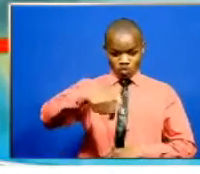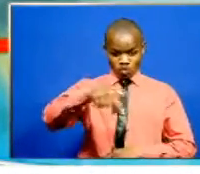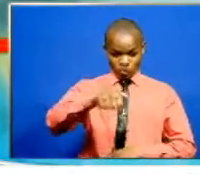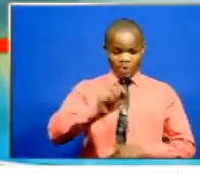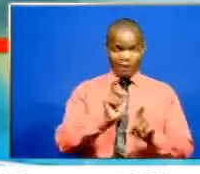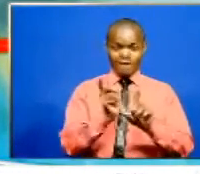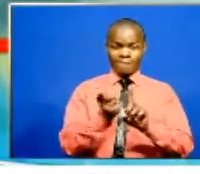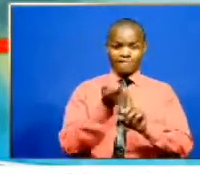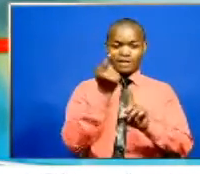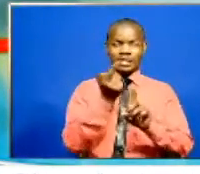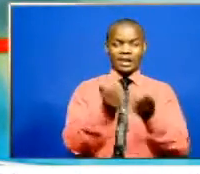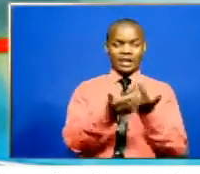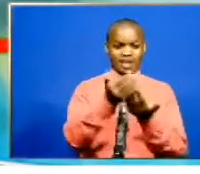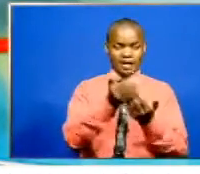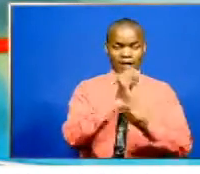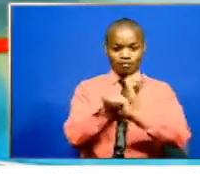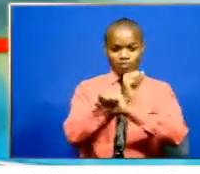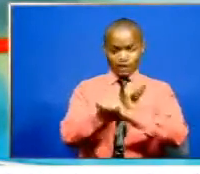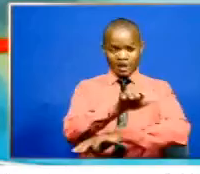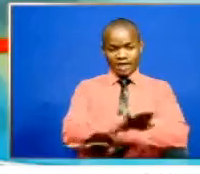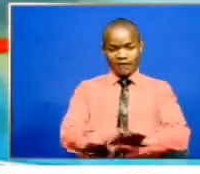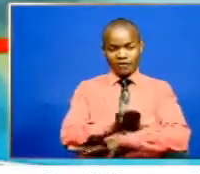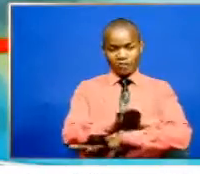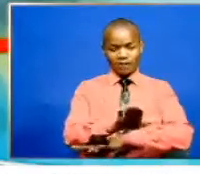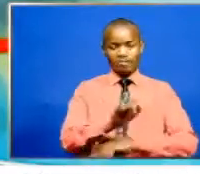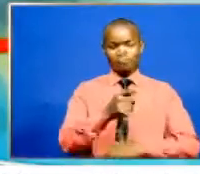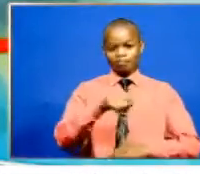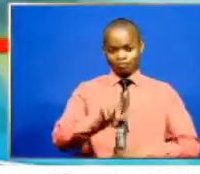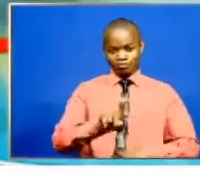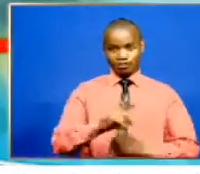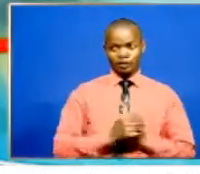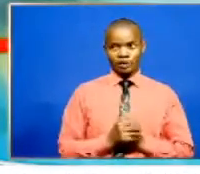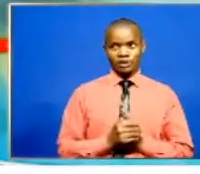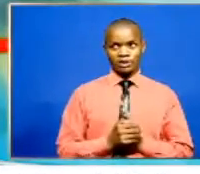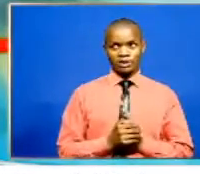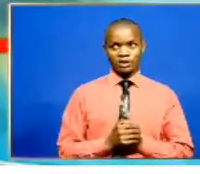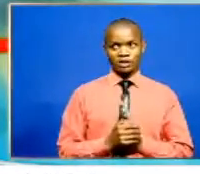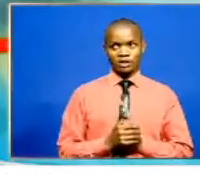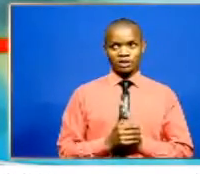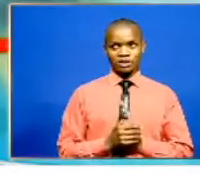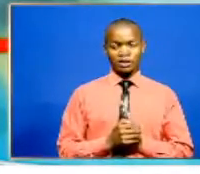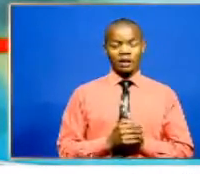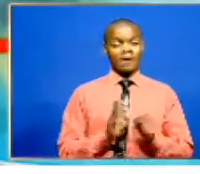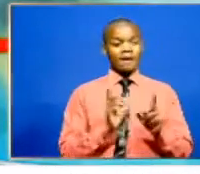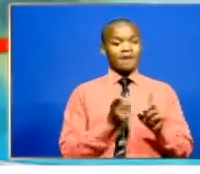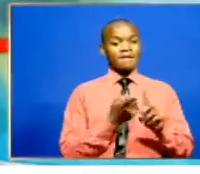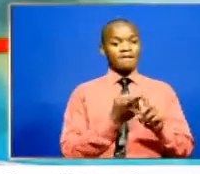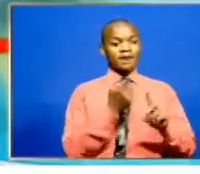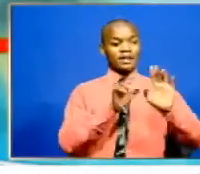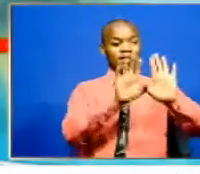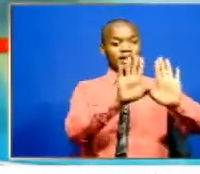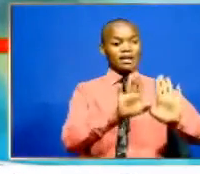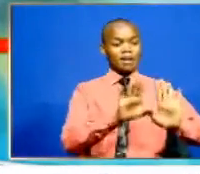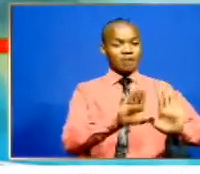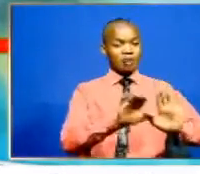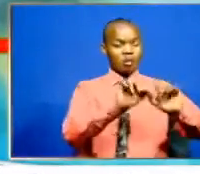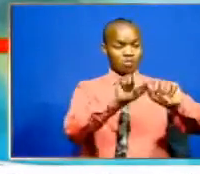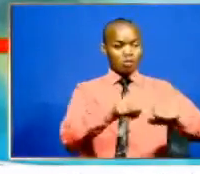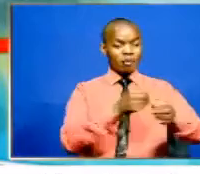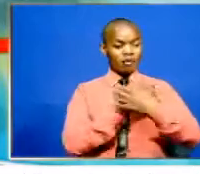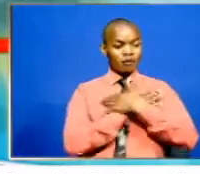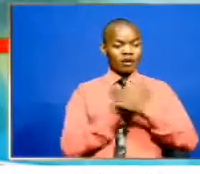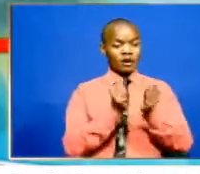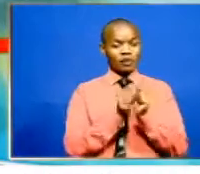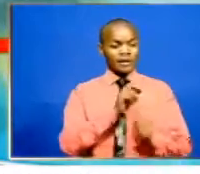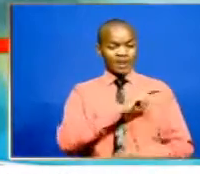our own environment. What are some of the things that make you say that we first of all need to befriend nature? How can